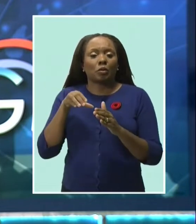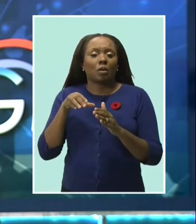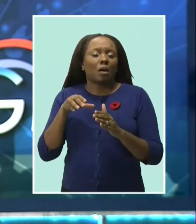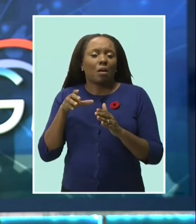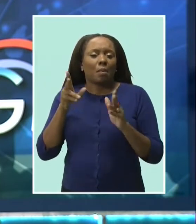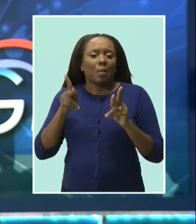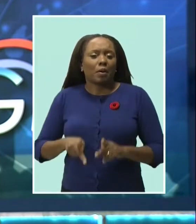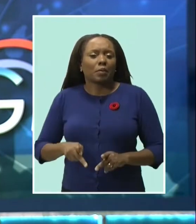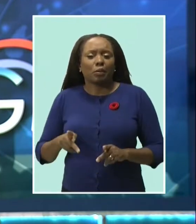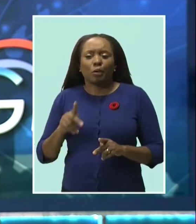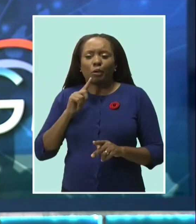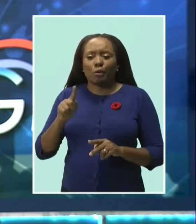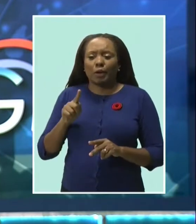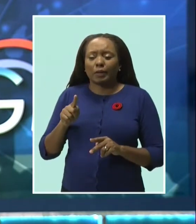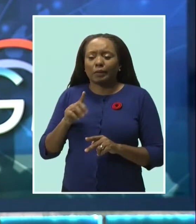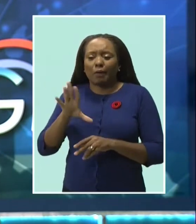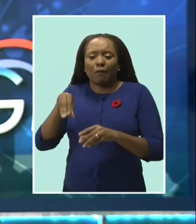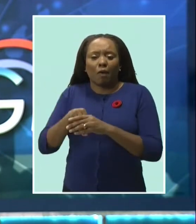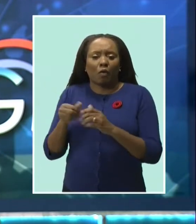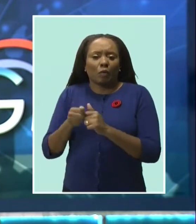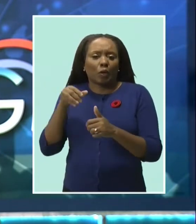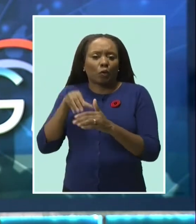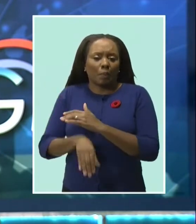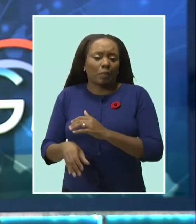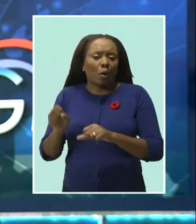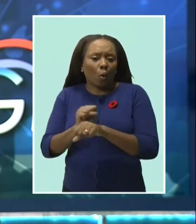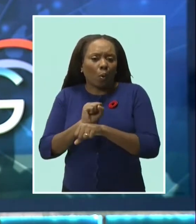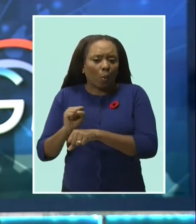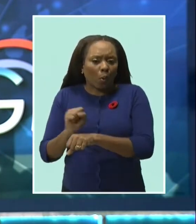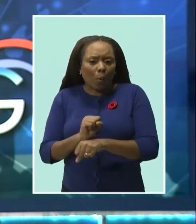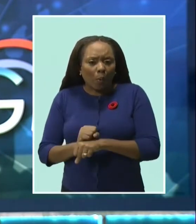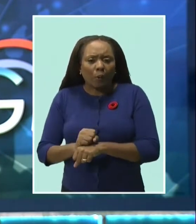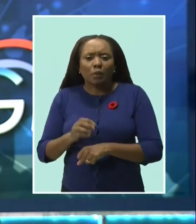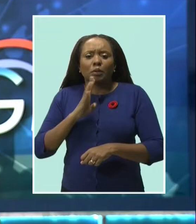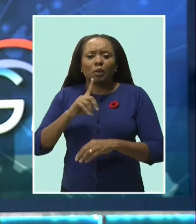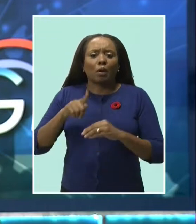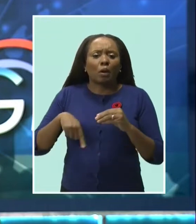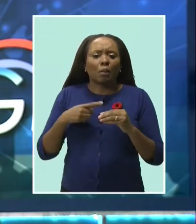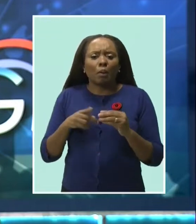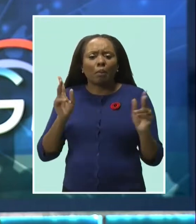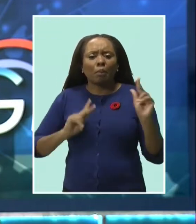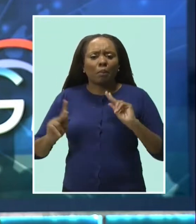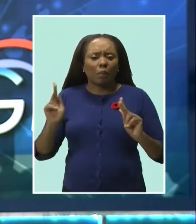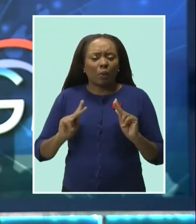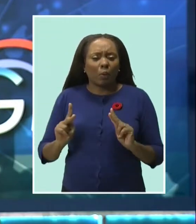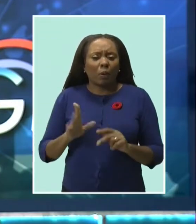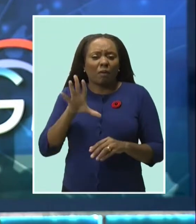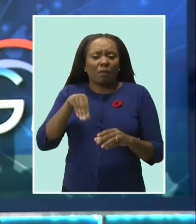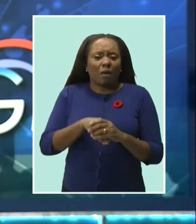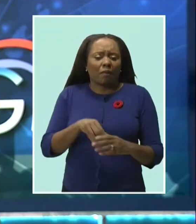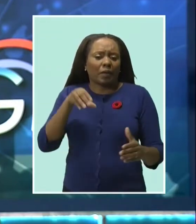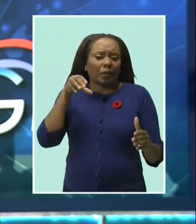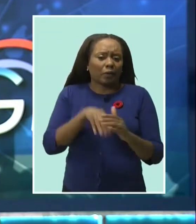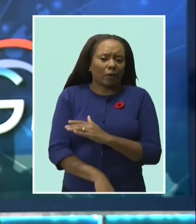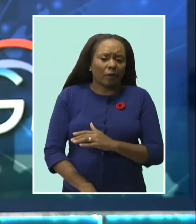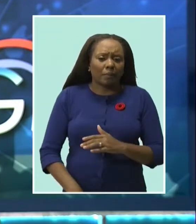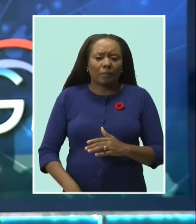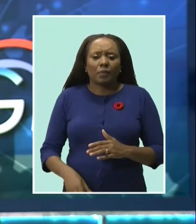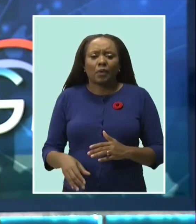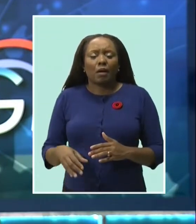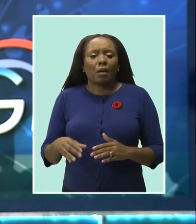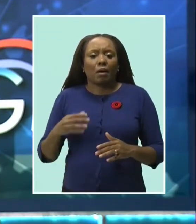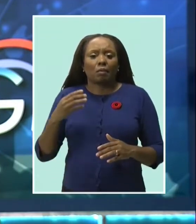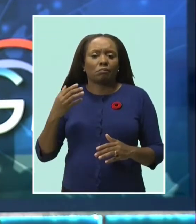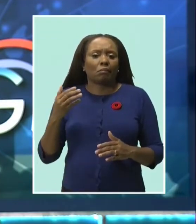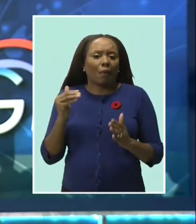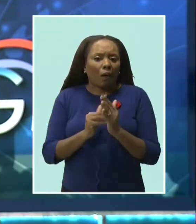are leading some ex-inmates to reoffend. Kim Ramsey points to a shift where people who committed violent crimes are repeatedly finding